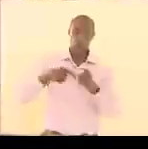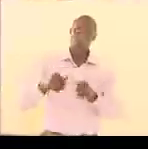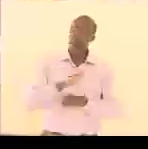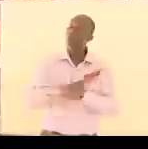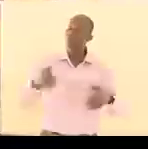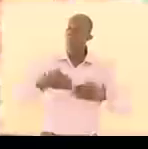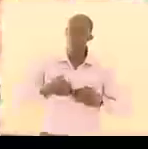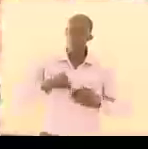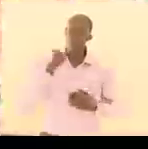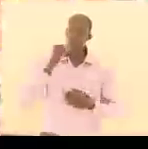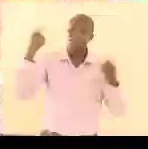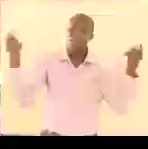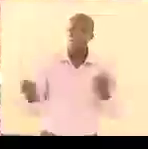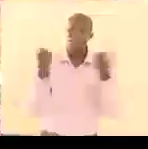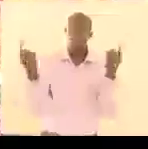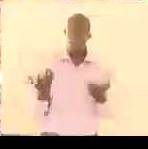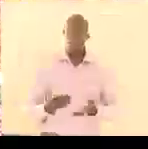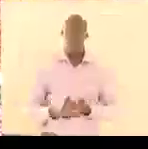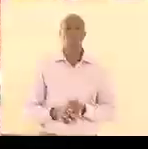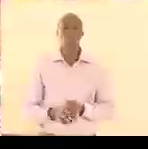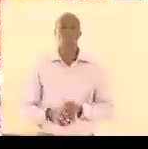are naked is a sin.